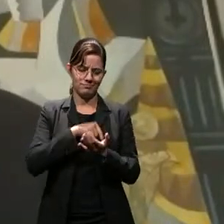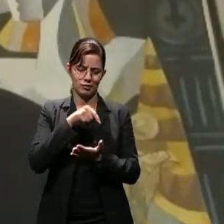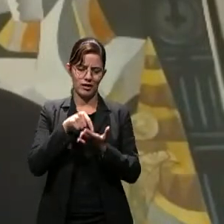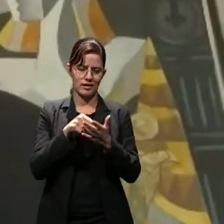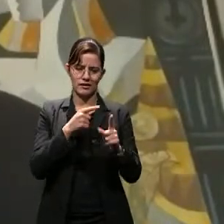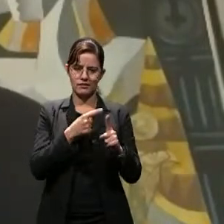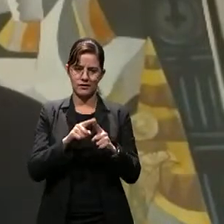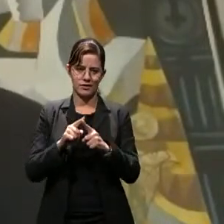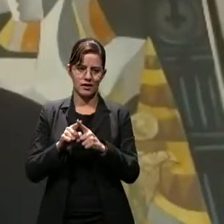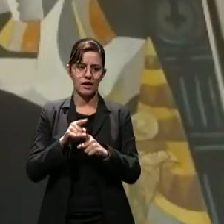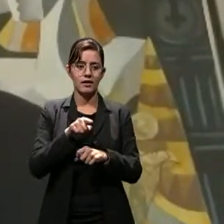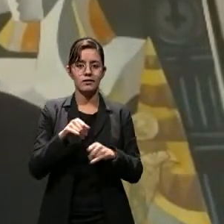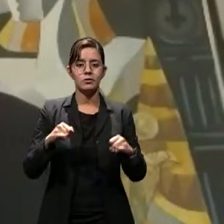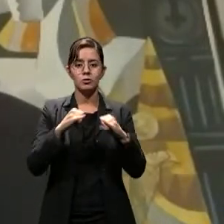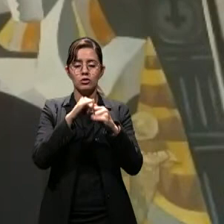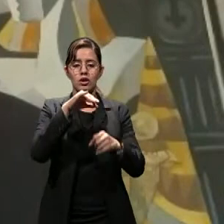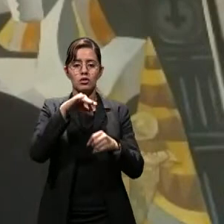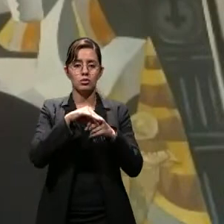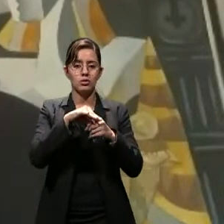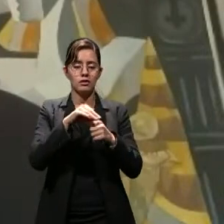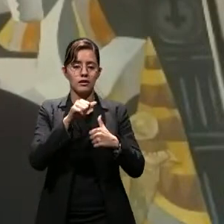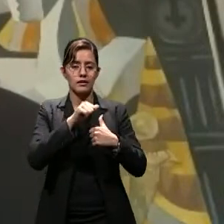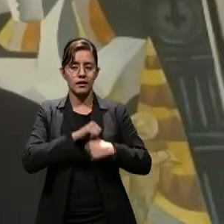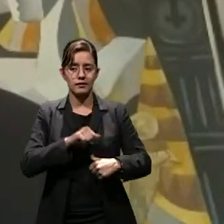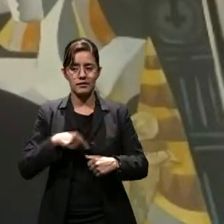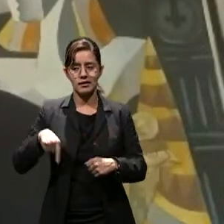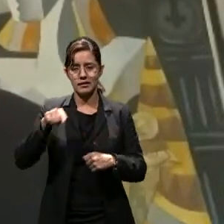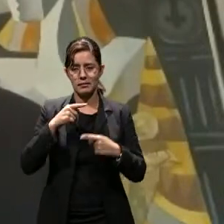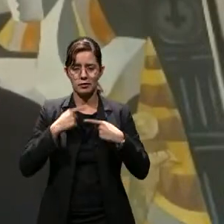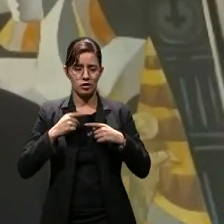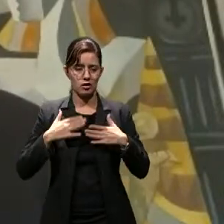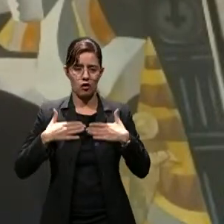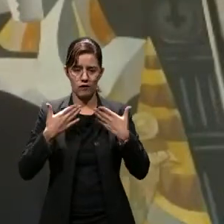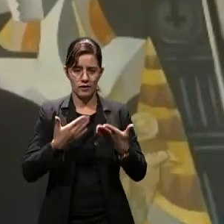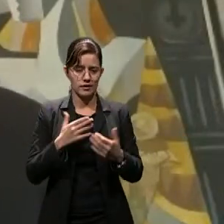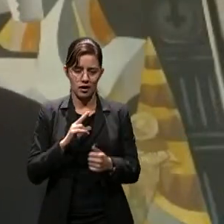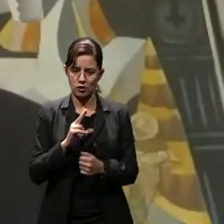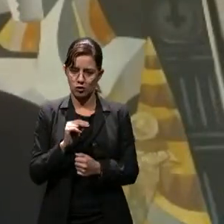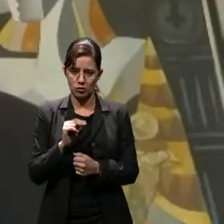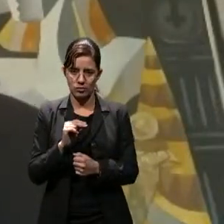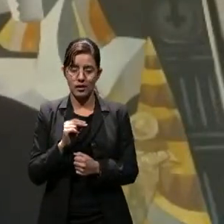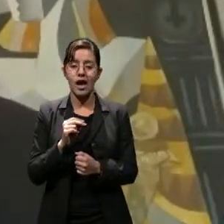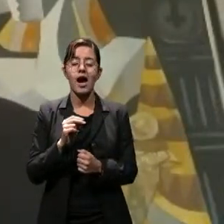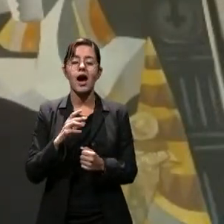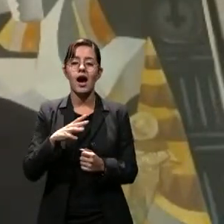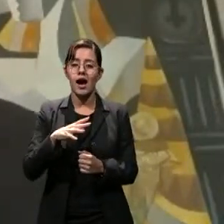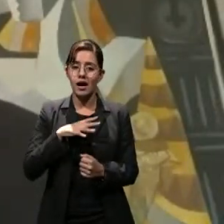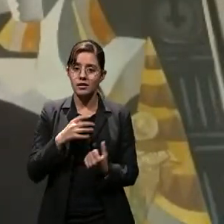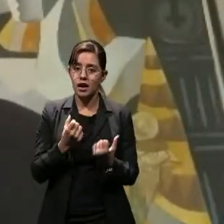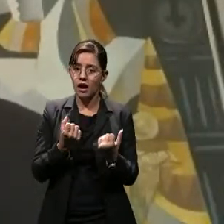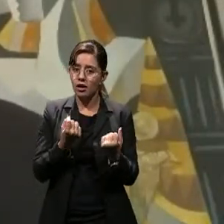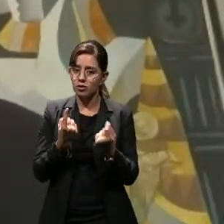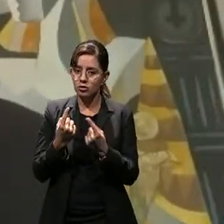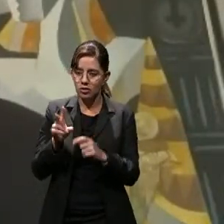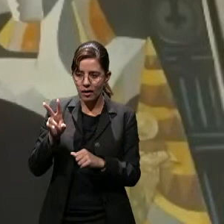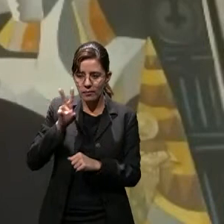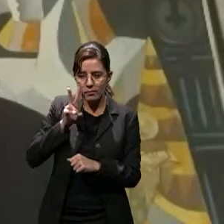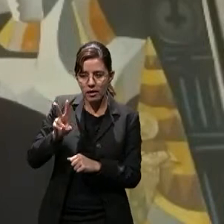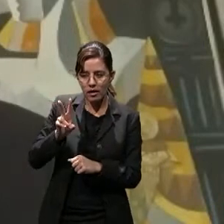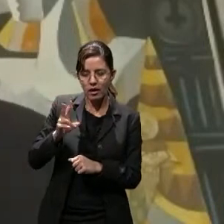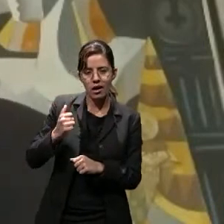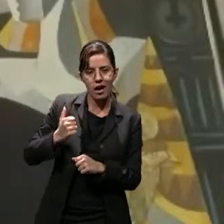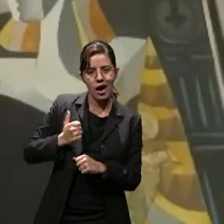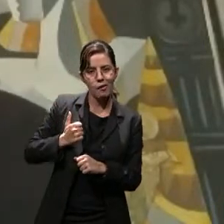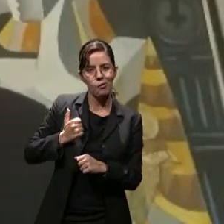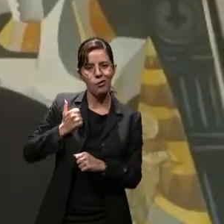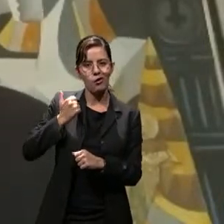that are willing to use this fraud narrative are taking advantage of that lack of trust, and they are